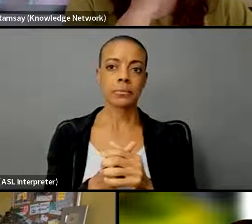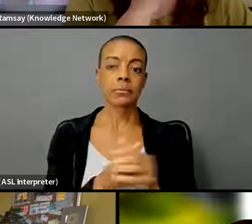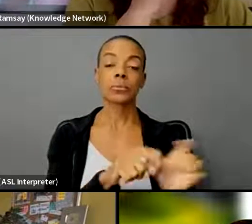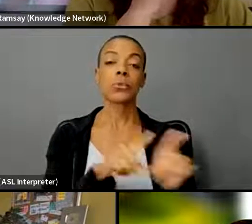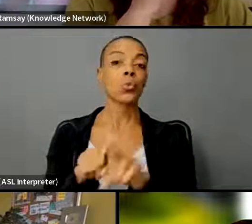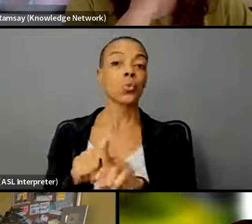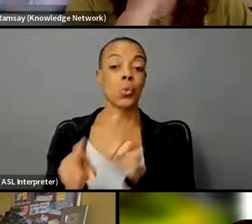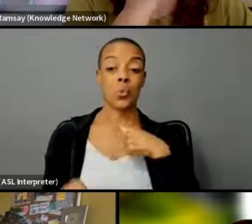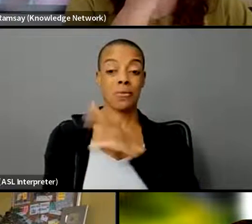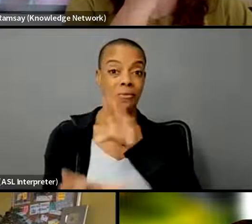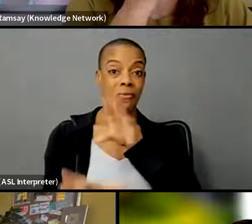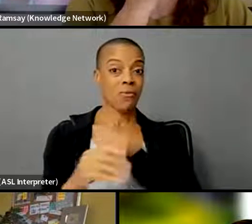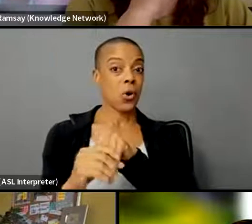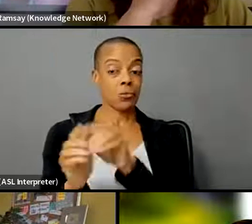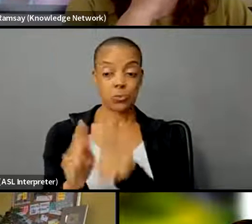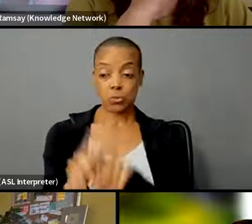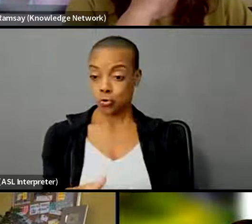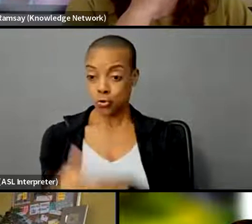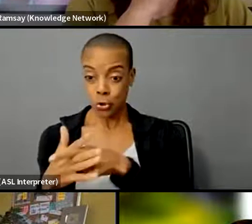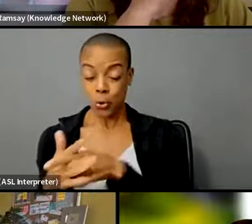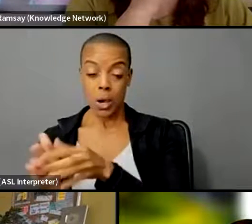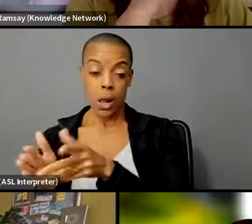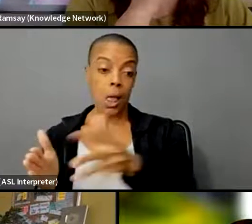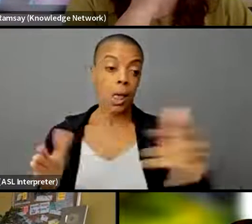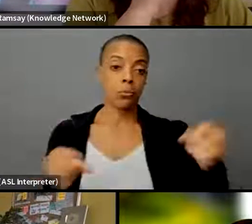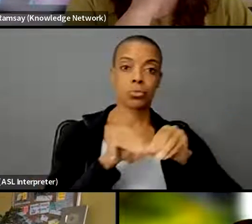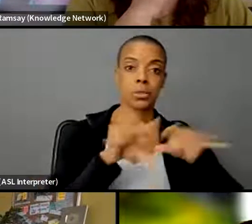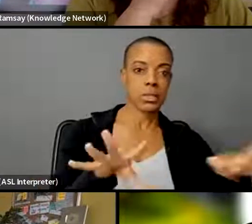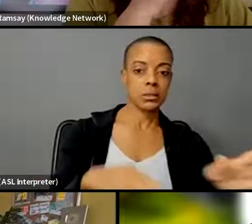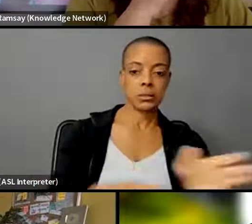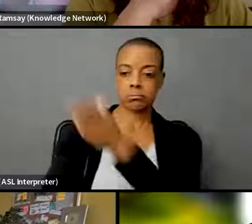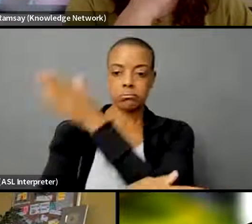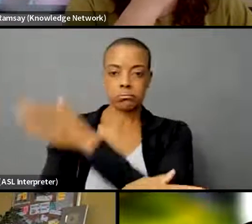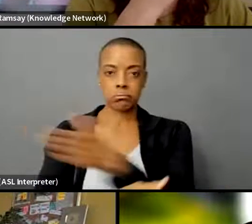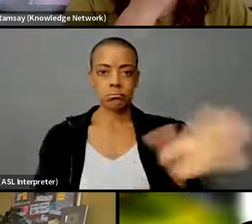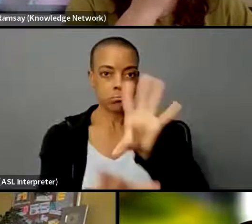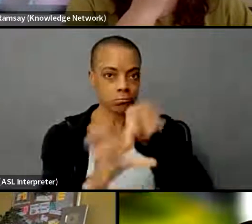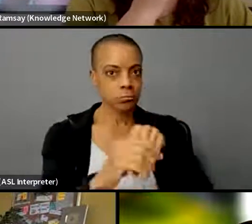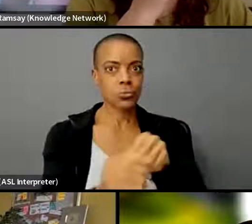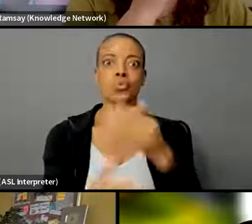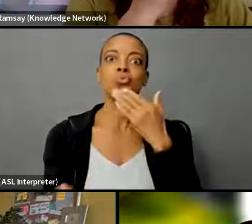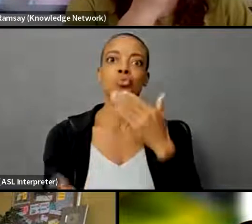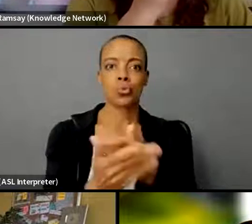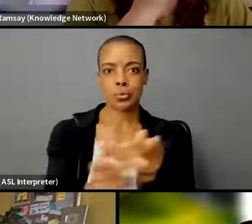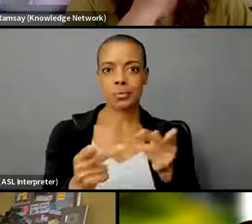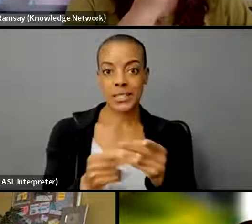of the project to the release of the film. So that's why it's a great genre for emerging filmmakers.